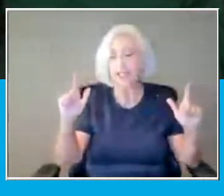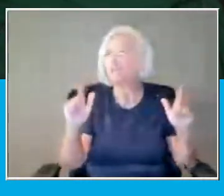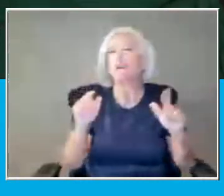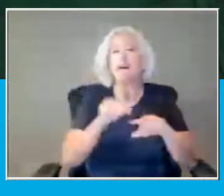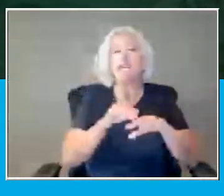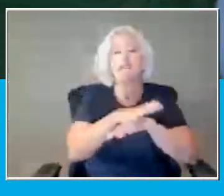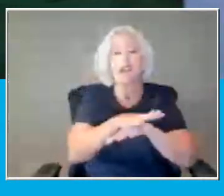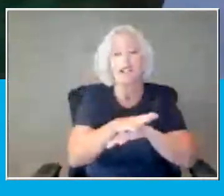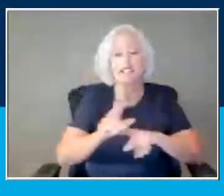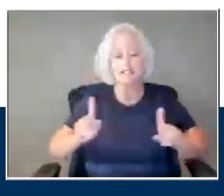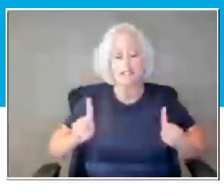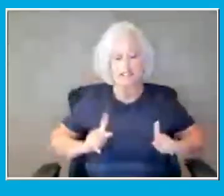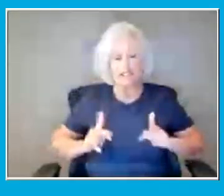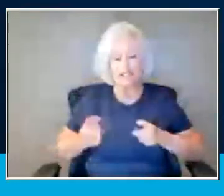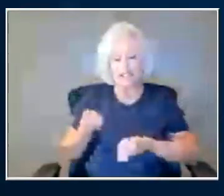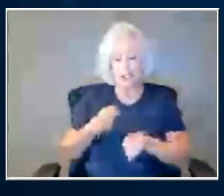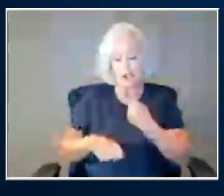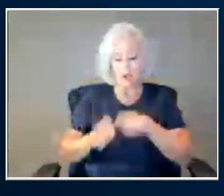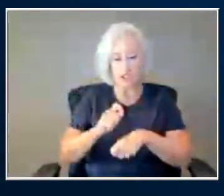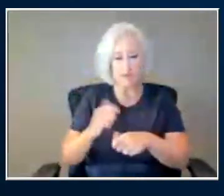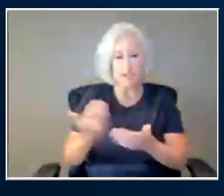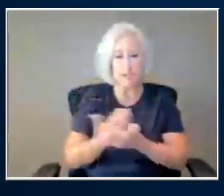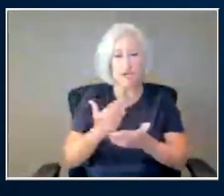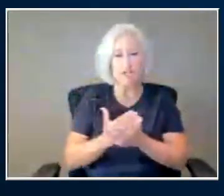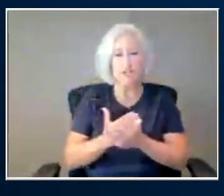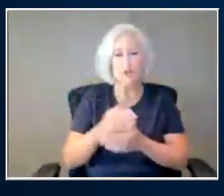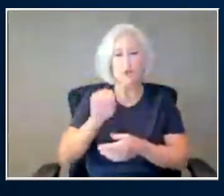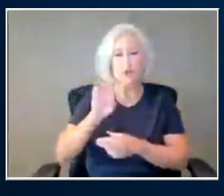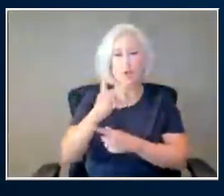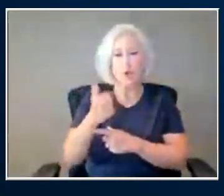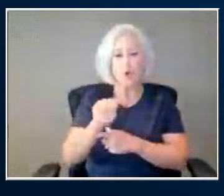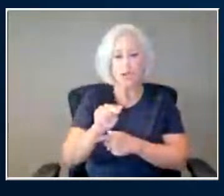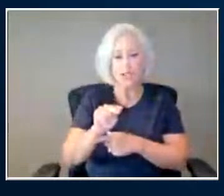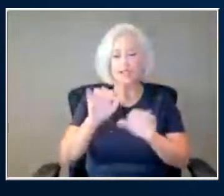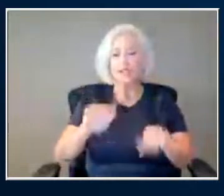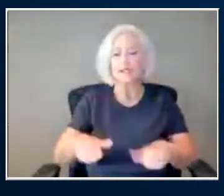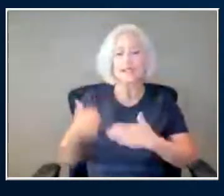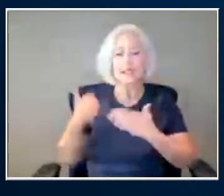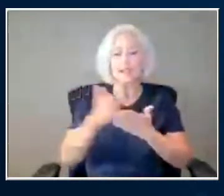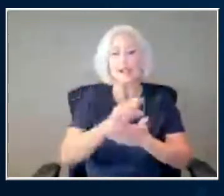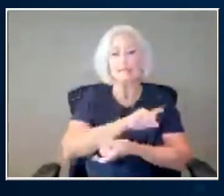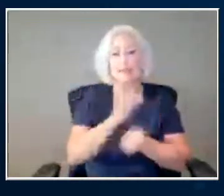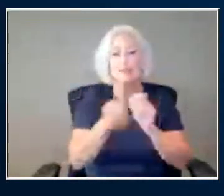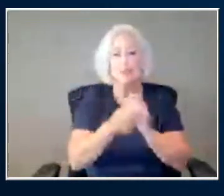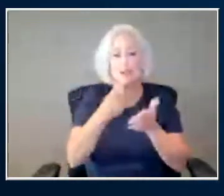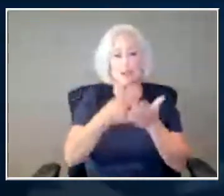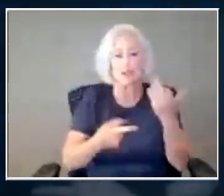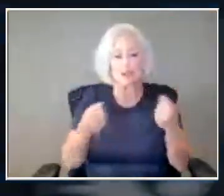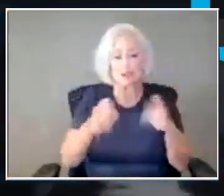healthy organ can change what's happening inside your brain. Wednesday at 8.